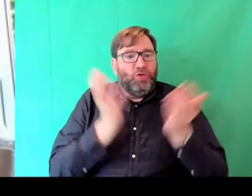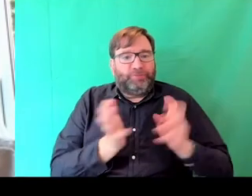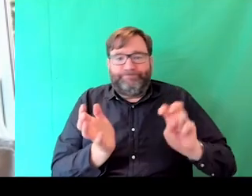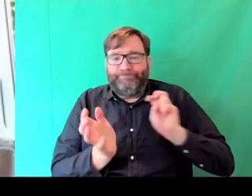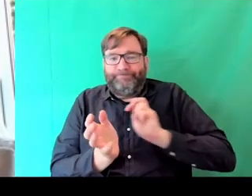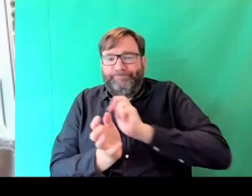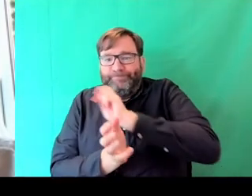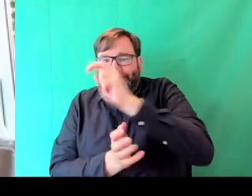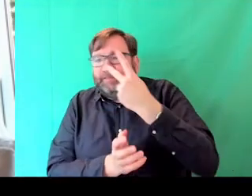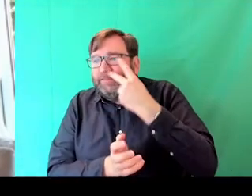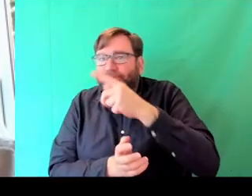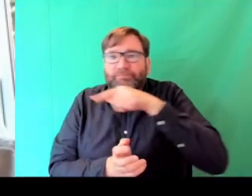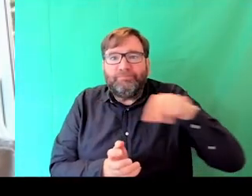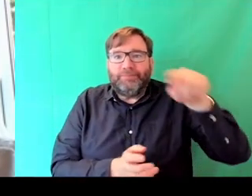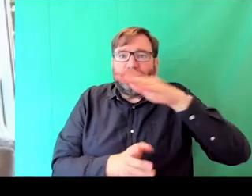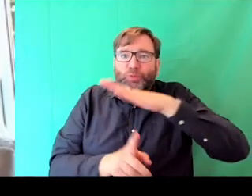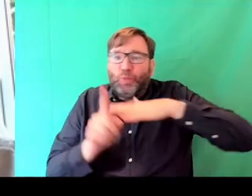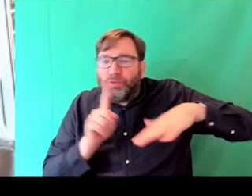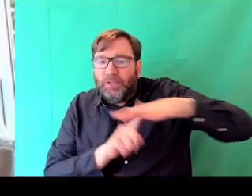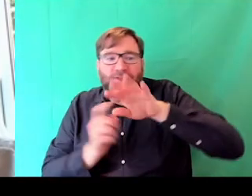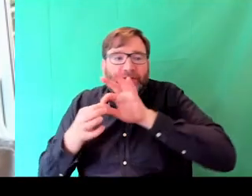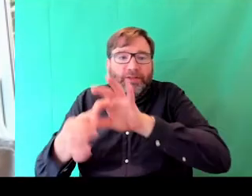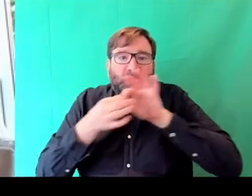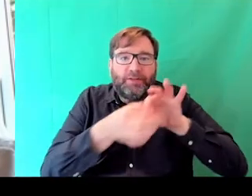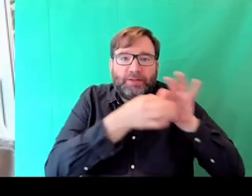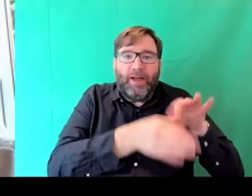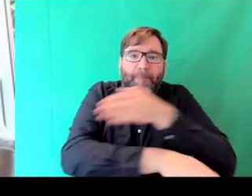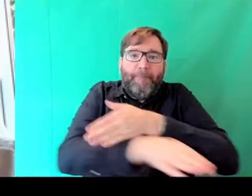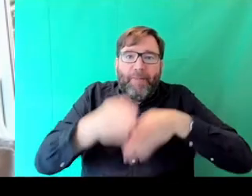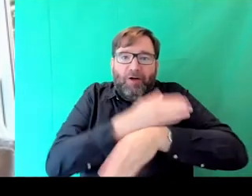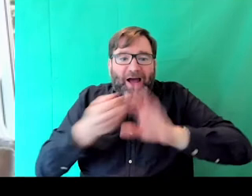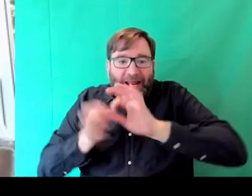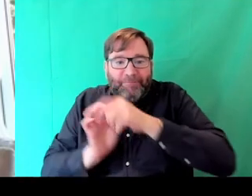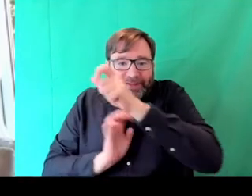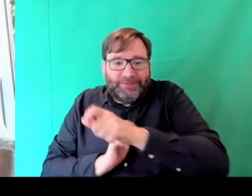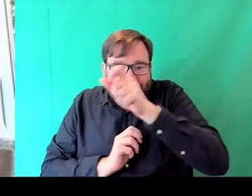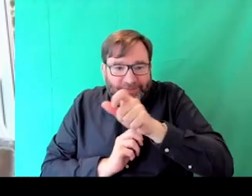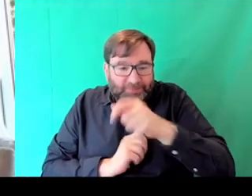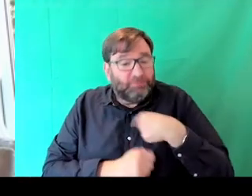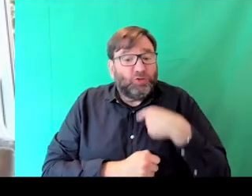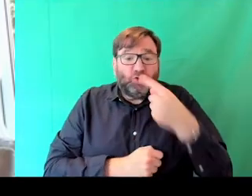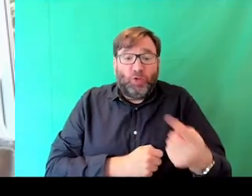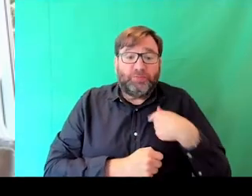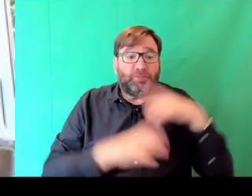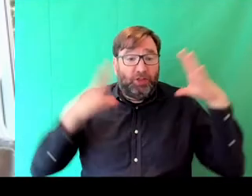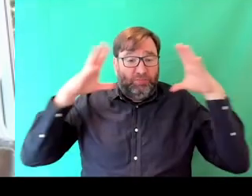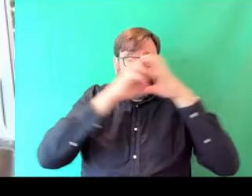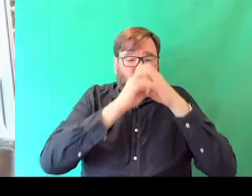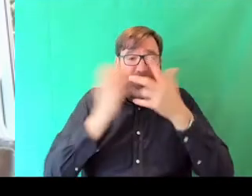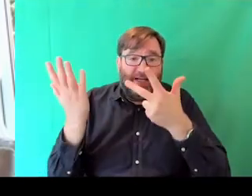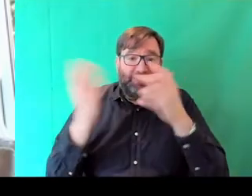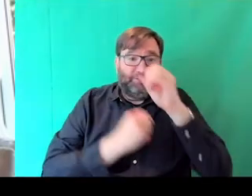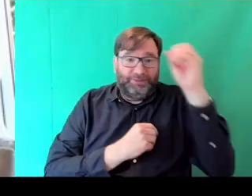I all automatically like correct that and say like, please don't be sorry. Like I've done more without vision than I would have ever dreamed of doing